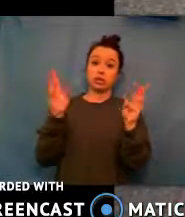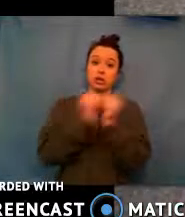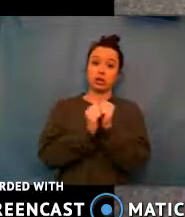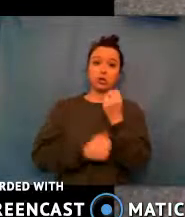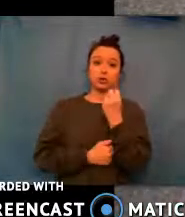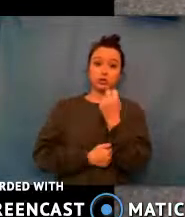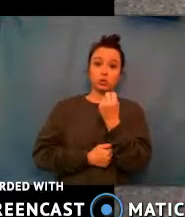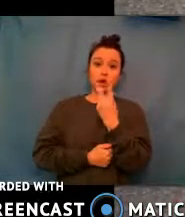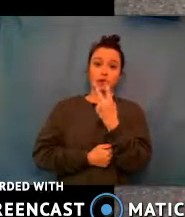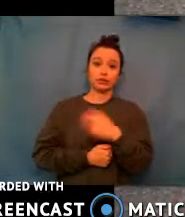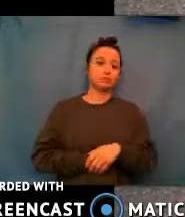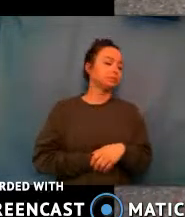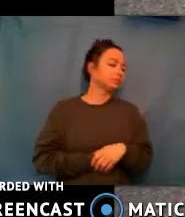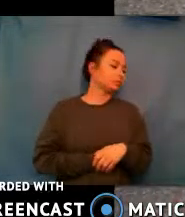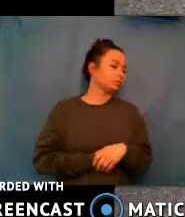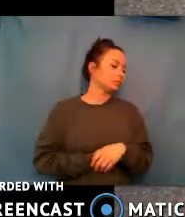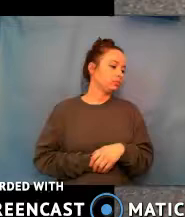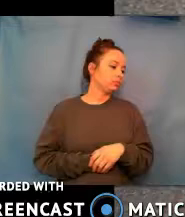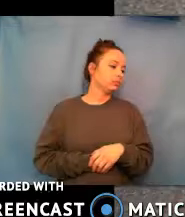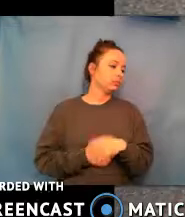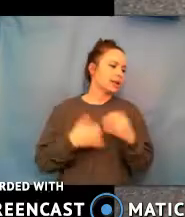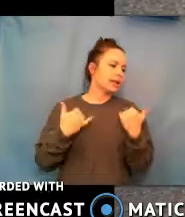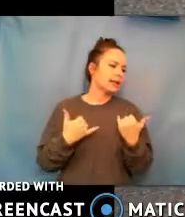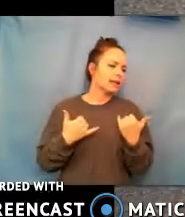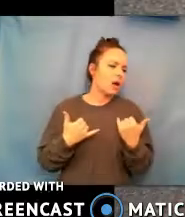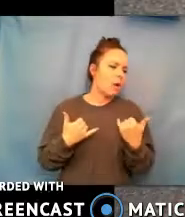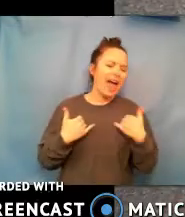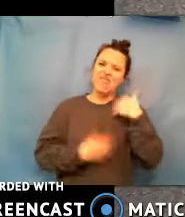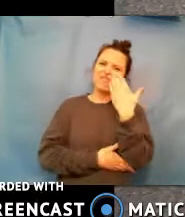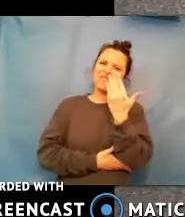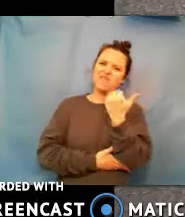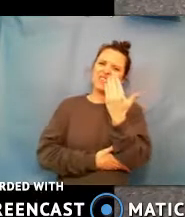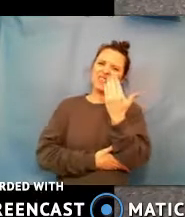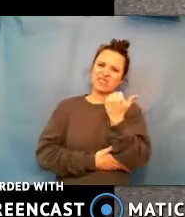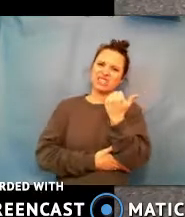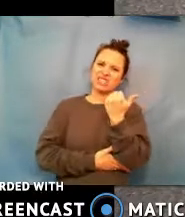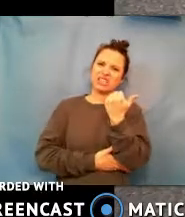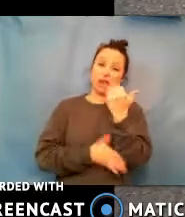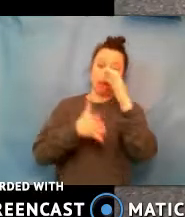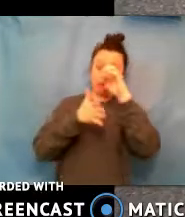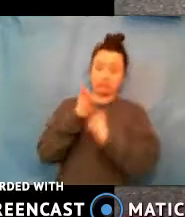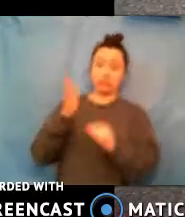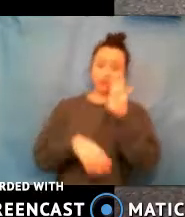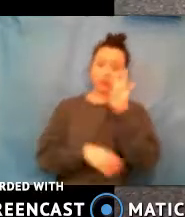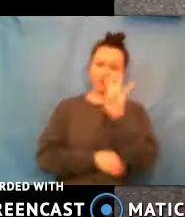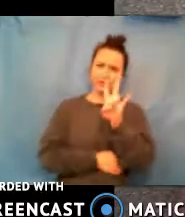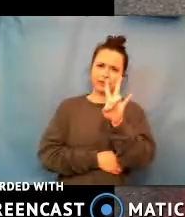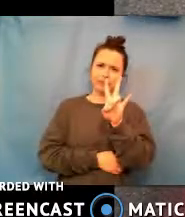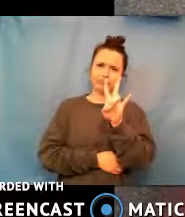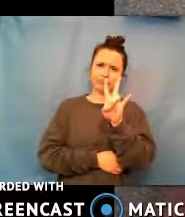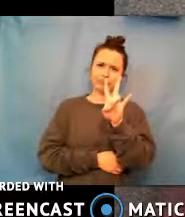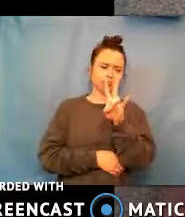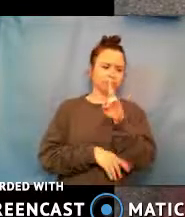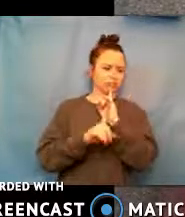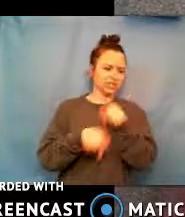equals 12. All right. Now what if I have 15 blocks and I take away 7? Will